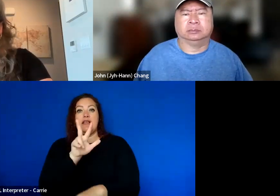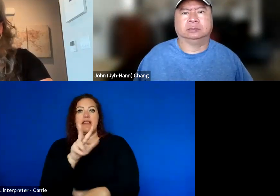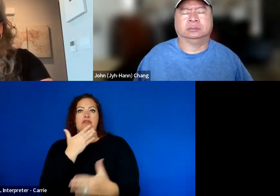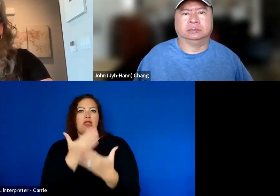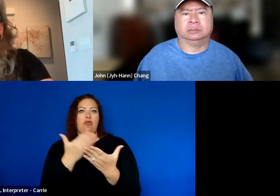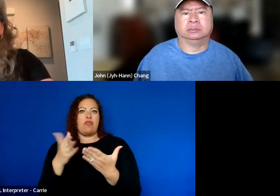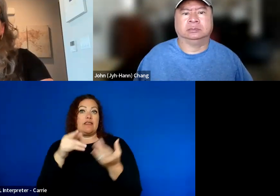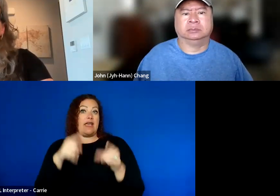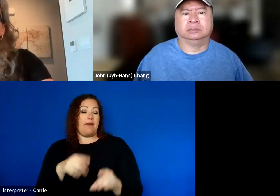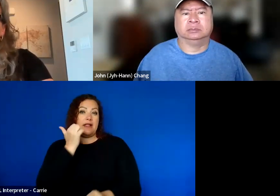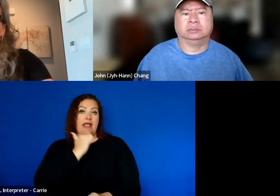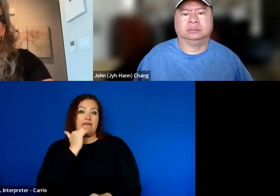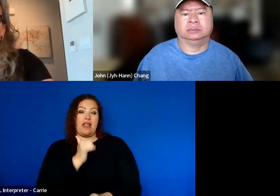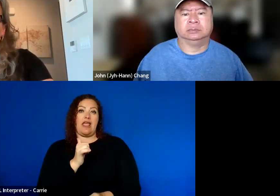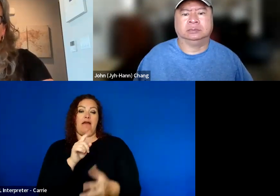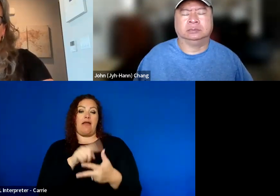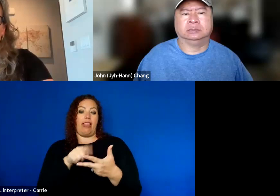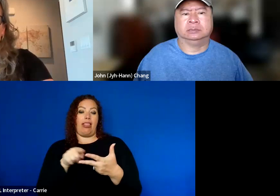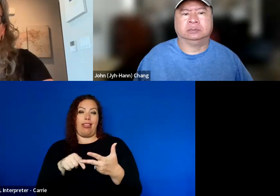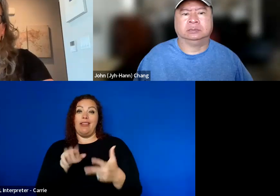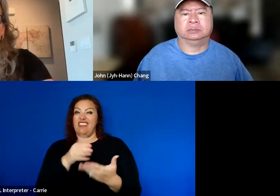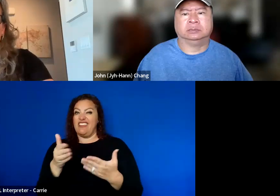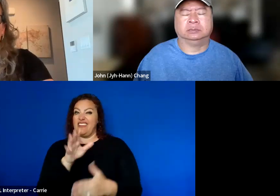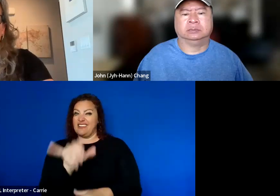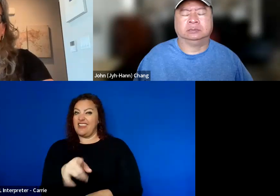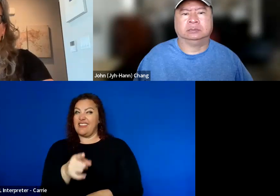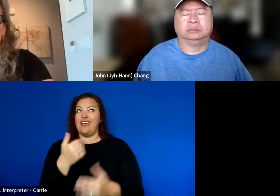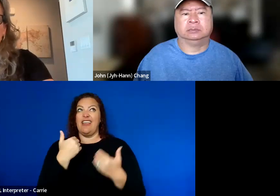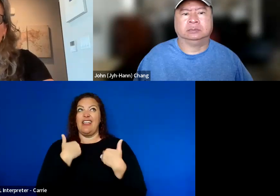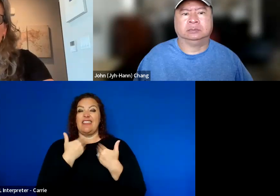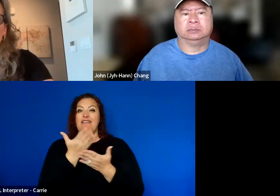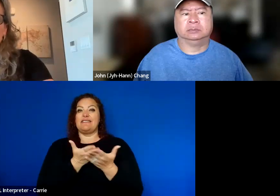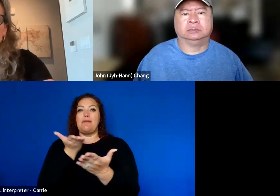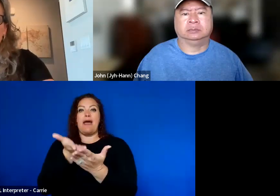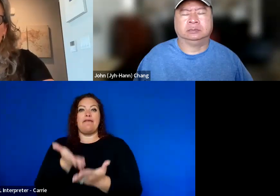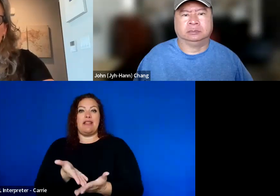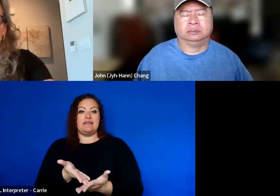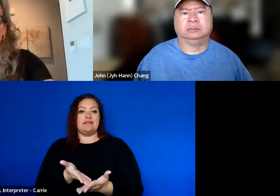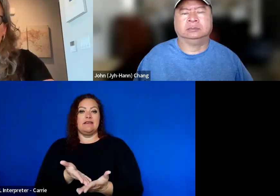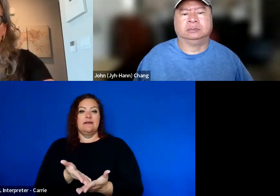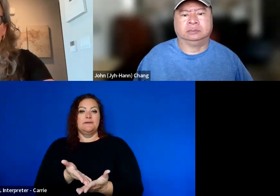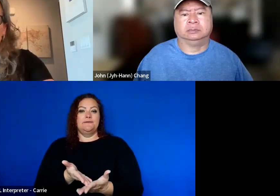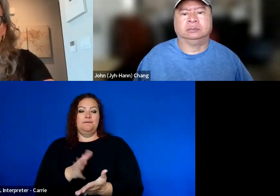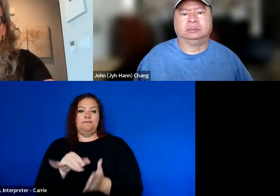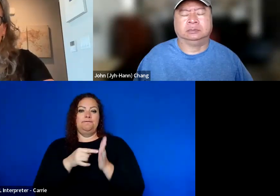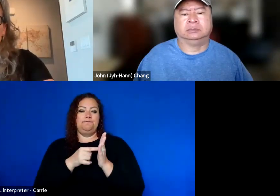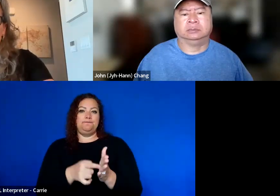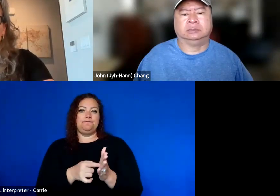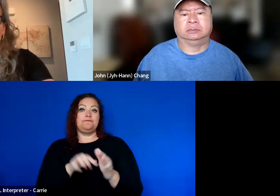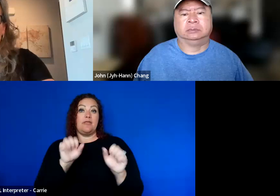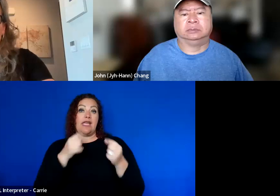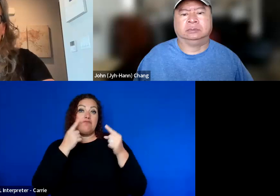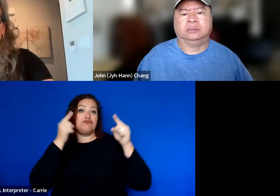that happened every day, things like that, that have some evidence in the literature that shows that they can be